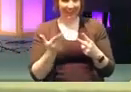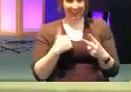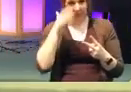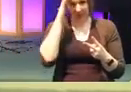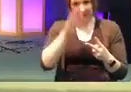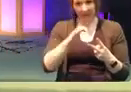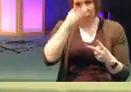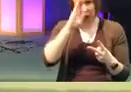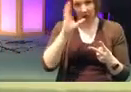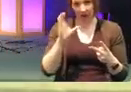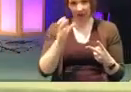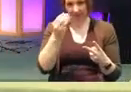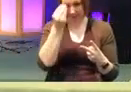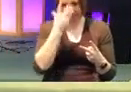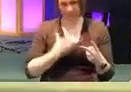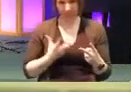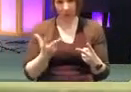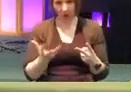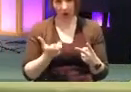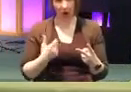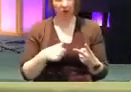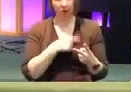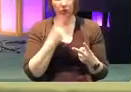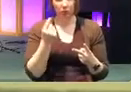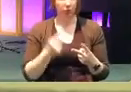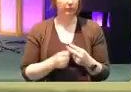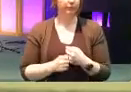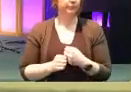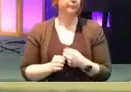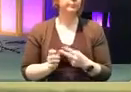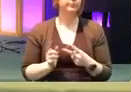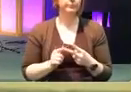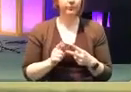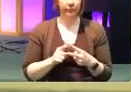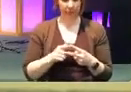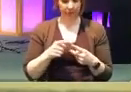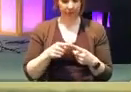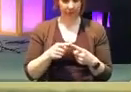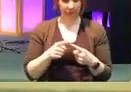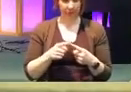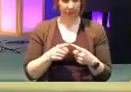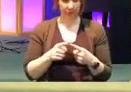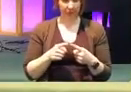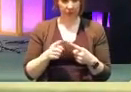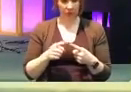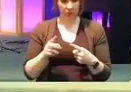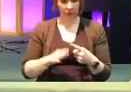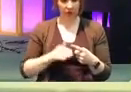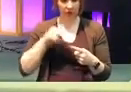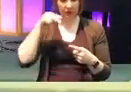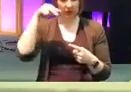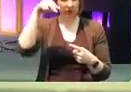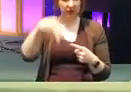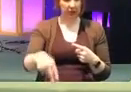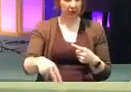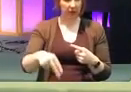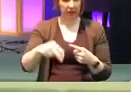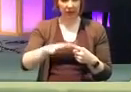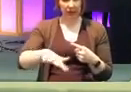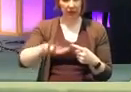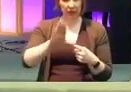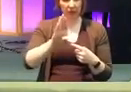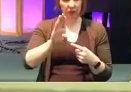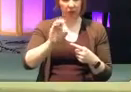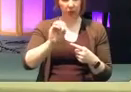as Pentecostal believers in this Pentecostal church to step out in the area of boldness. One is, I